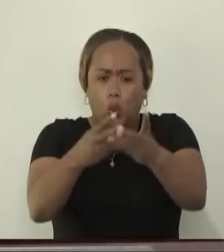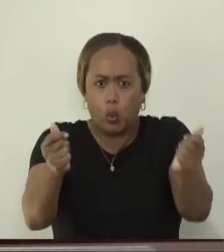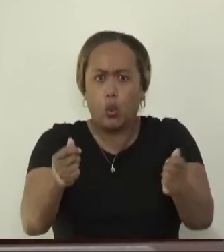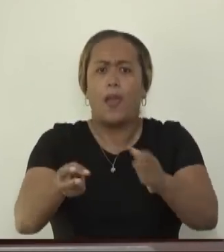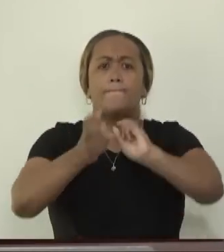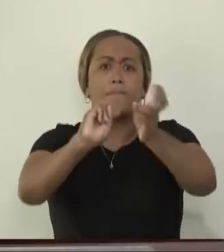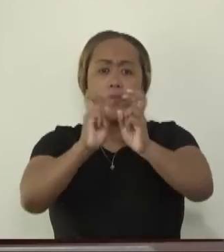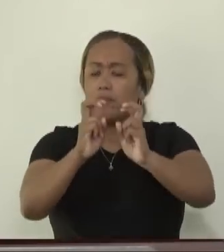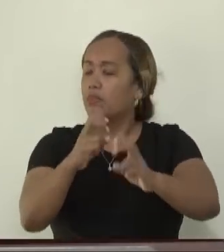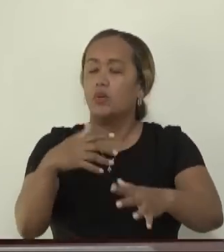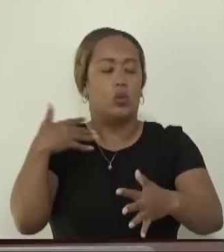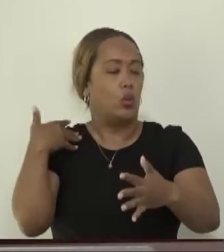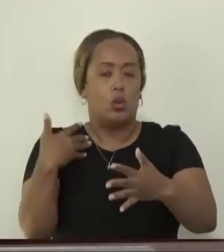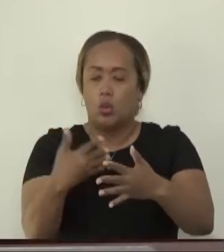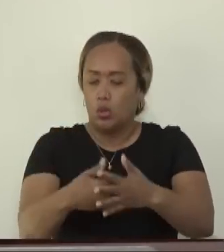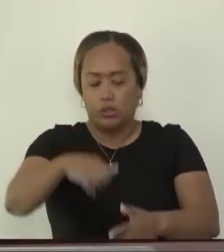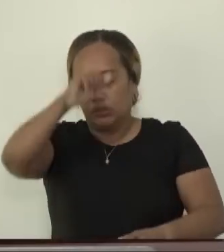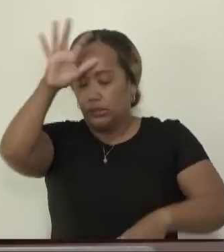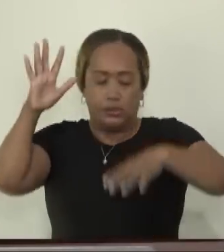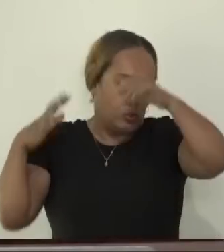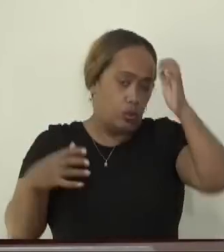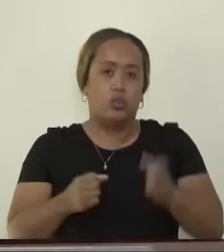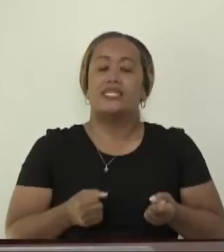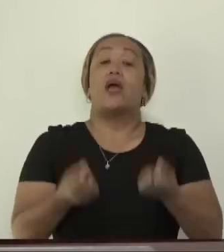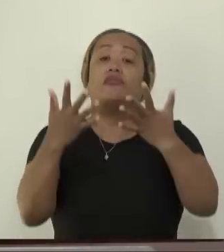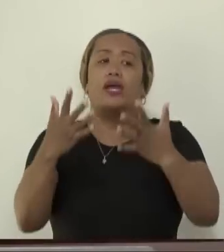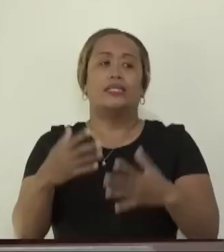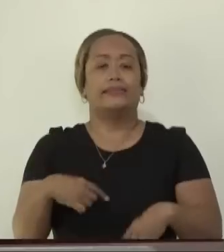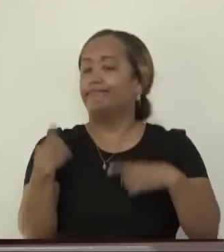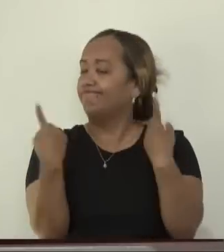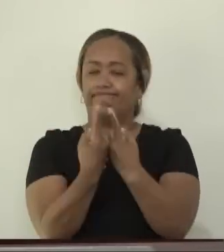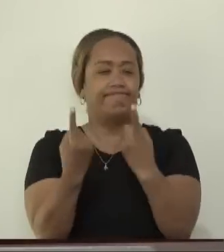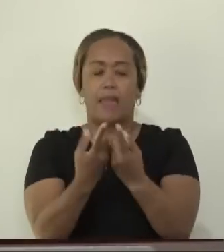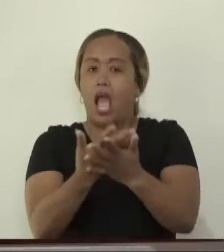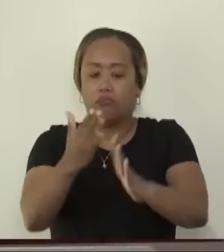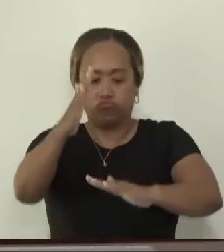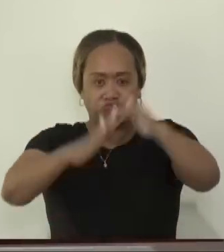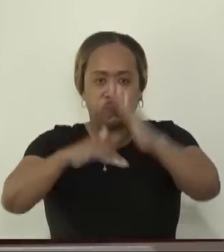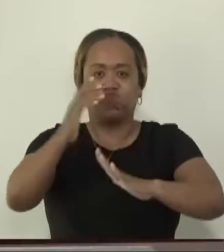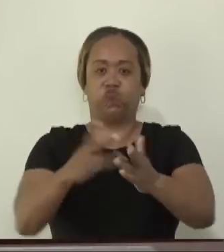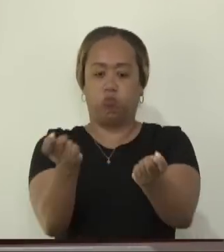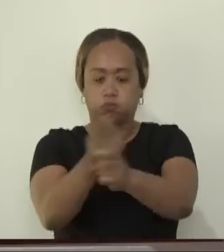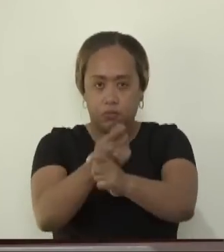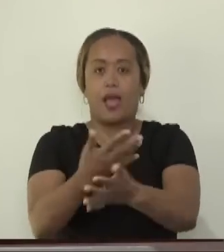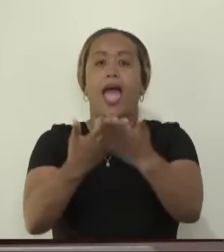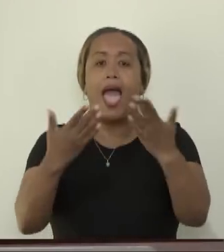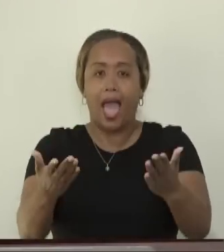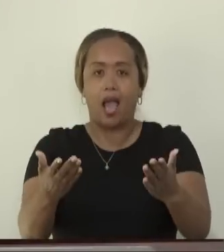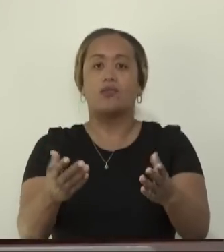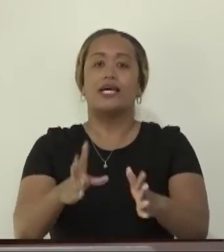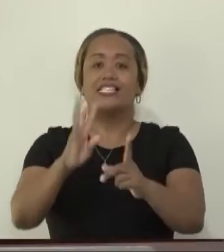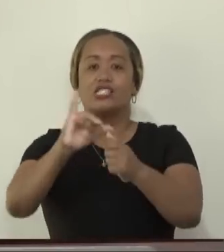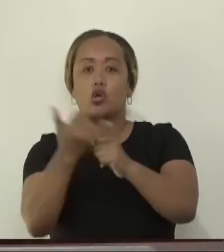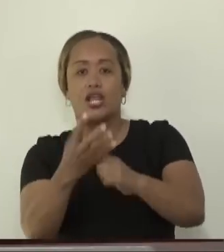problem will require sacrifices, a painful structural reform of our social